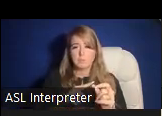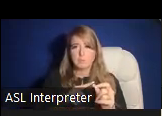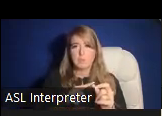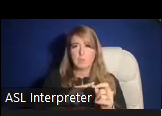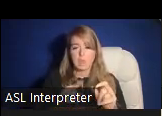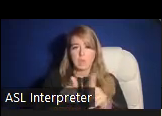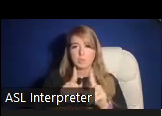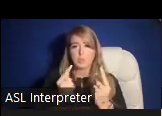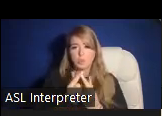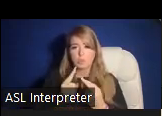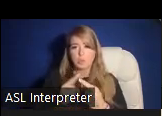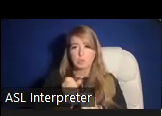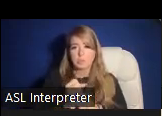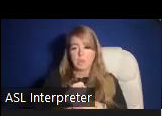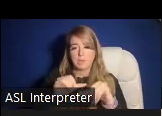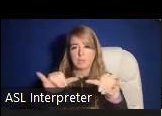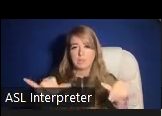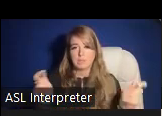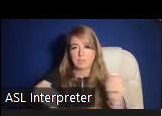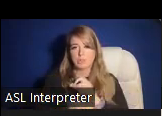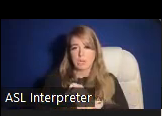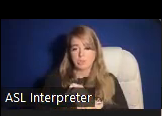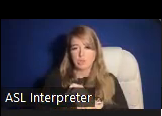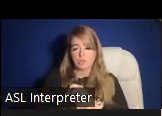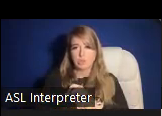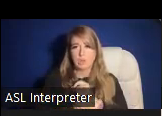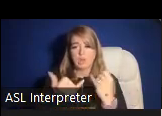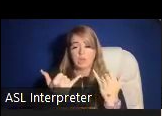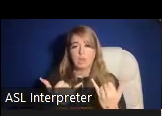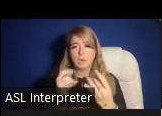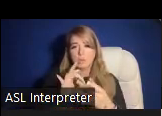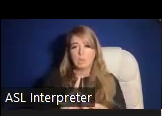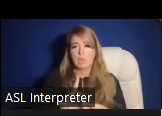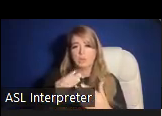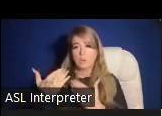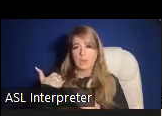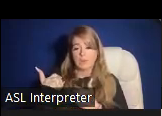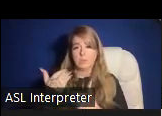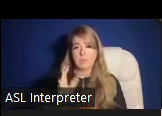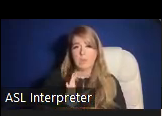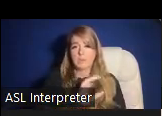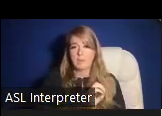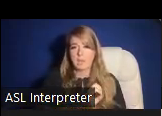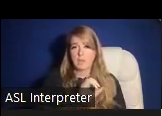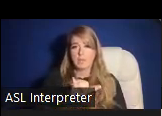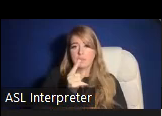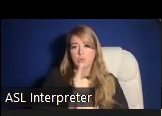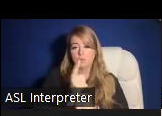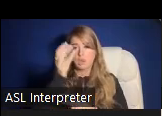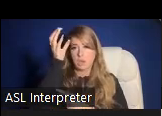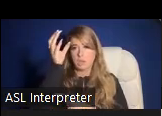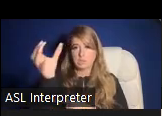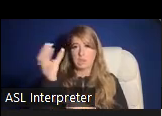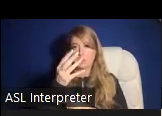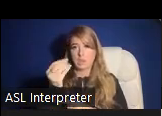create systemic change. So in terms of accountability committee, I think that that's the right concept,